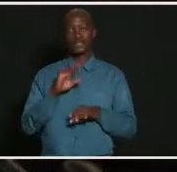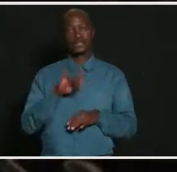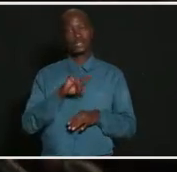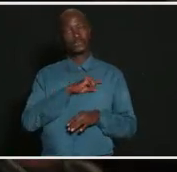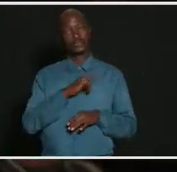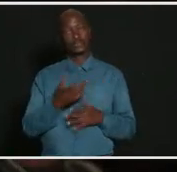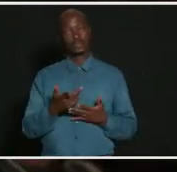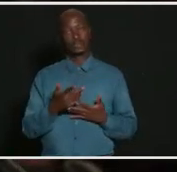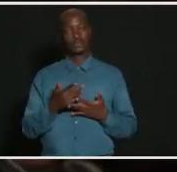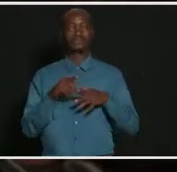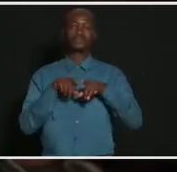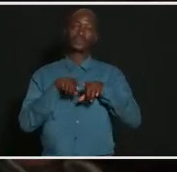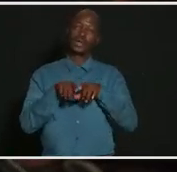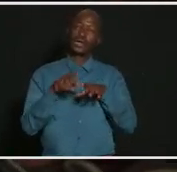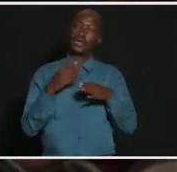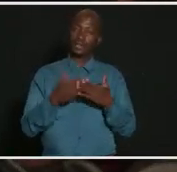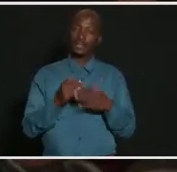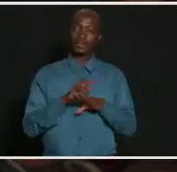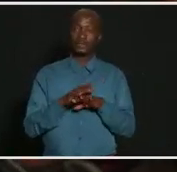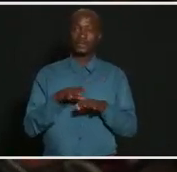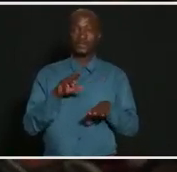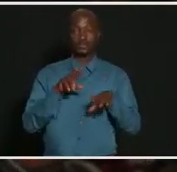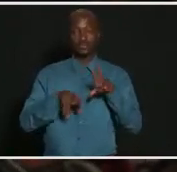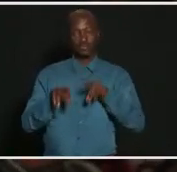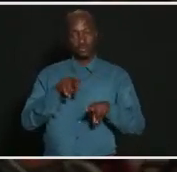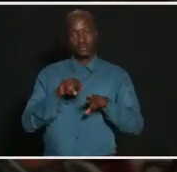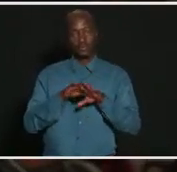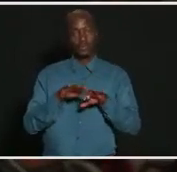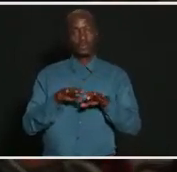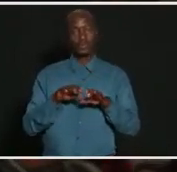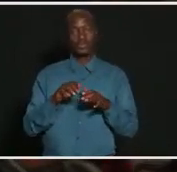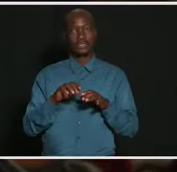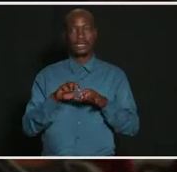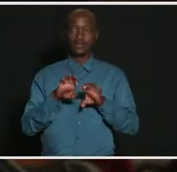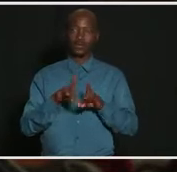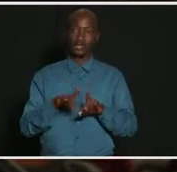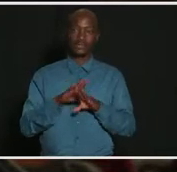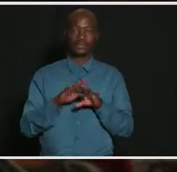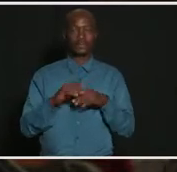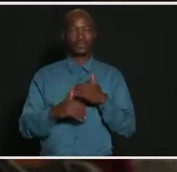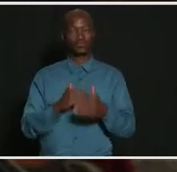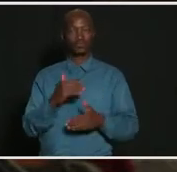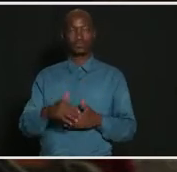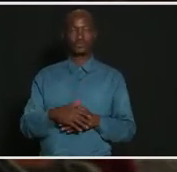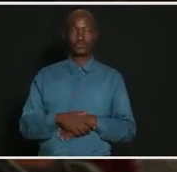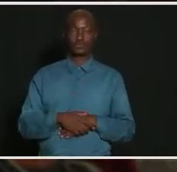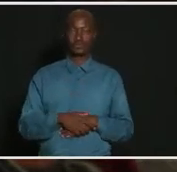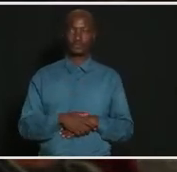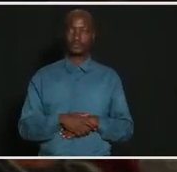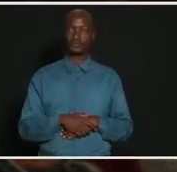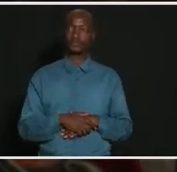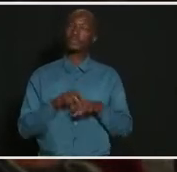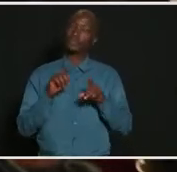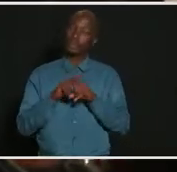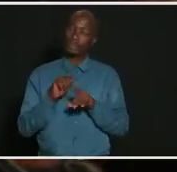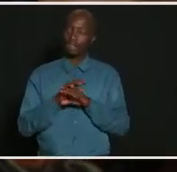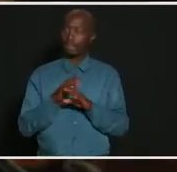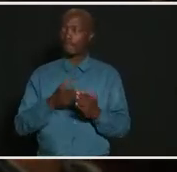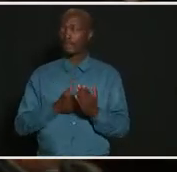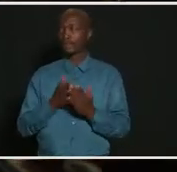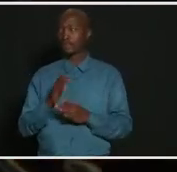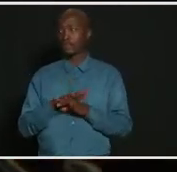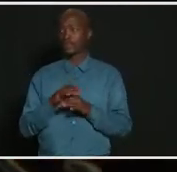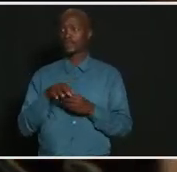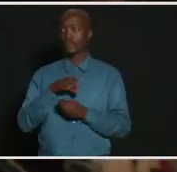result competent to be the one who assesses their their academic progress the choice of curriculum is also the right of